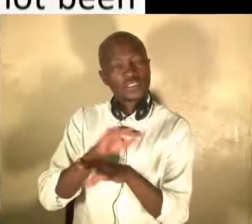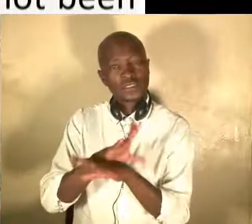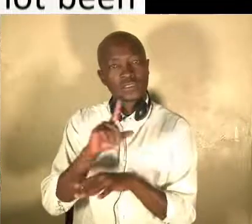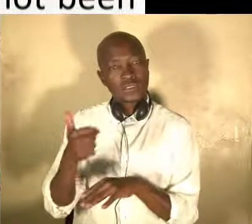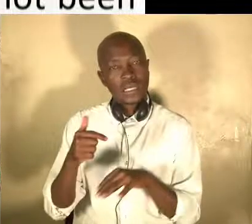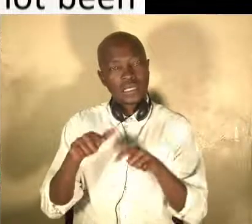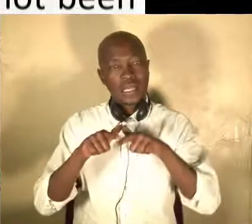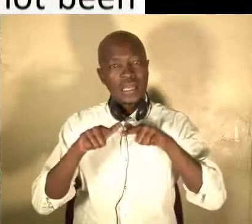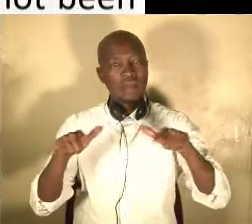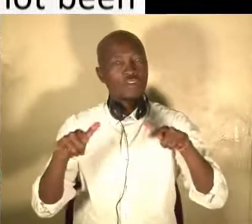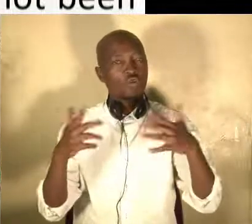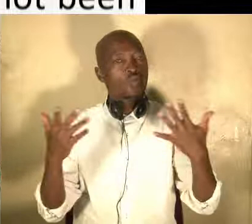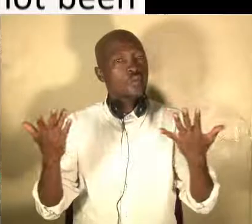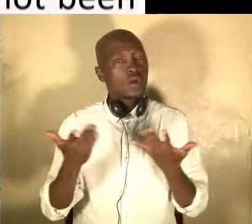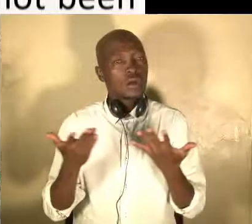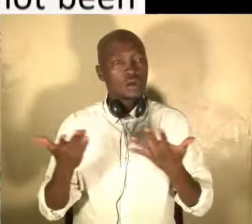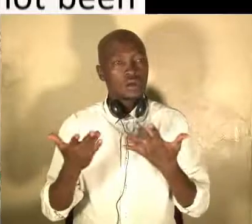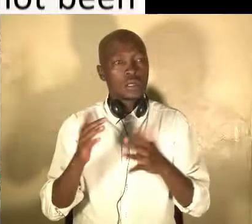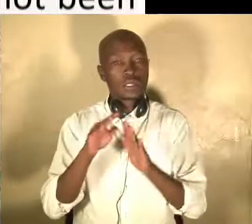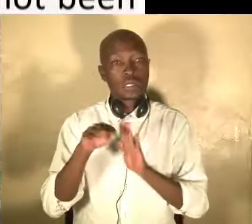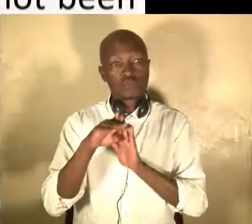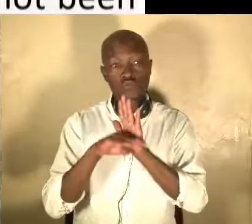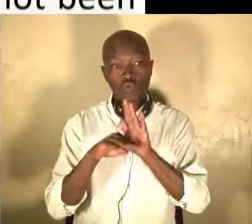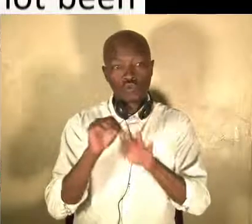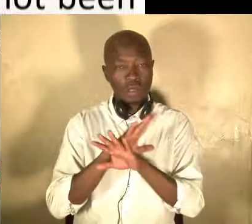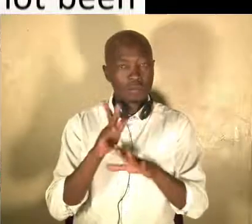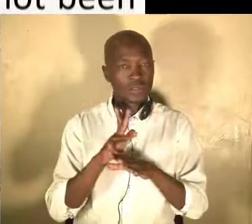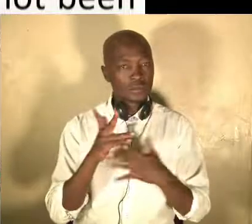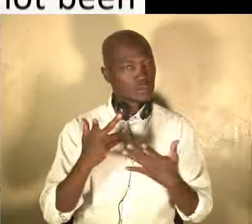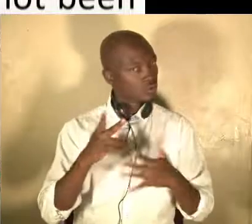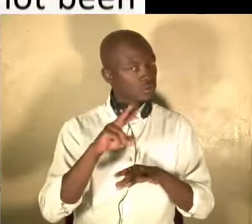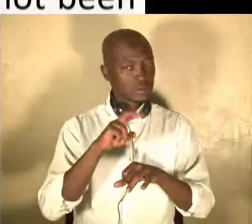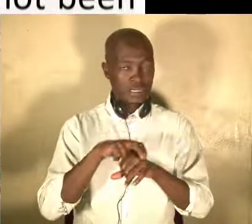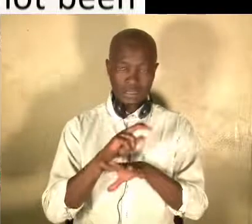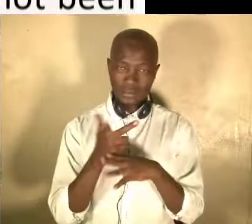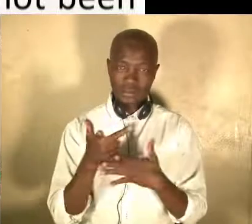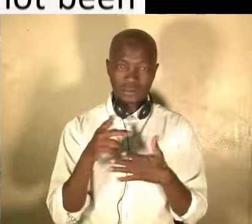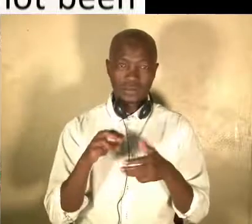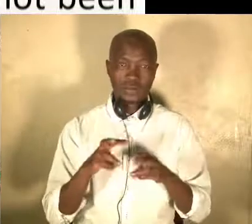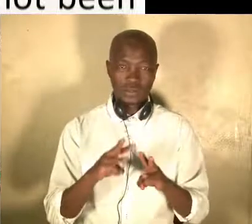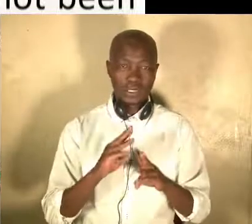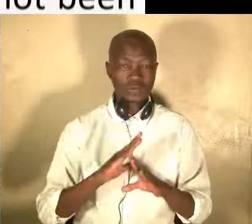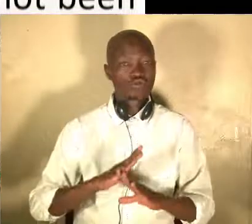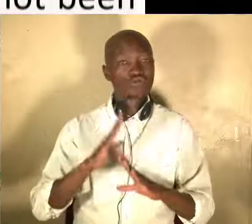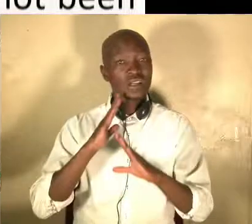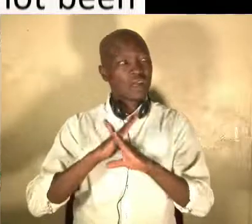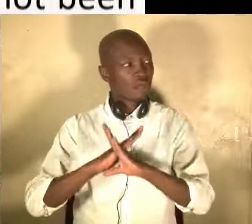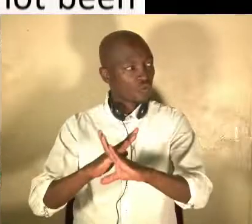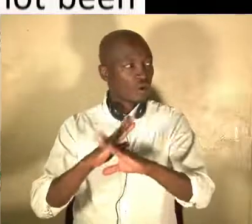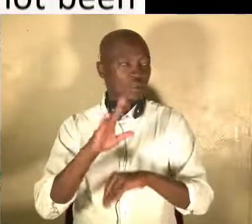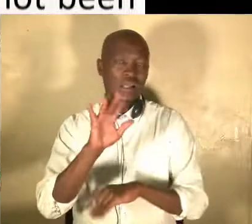a level where that problem can be contained in that manner and avoid it being